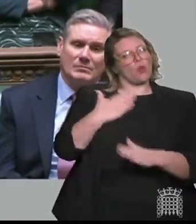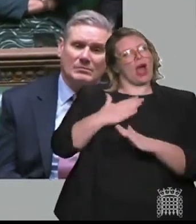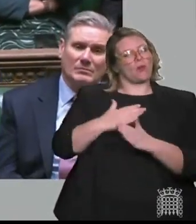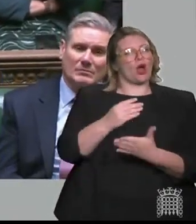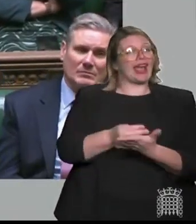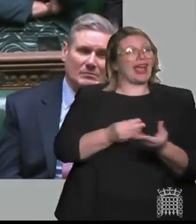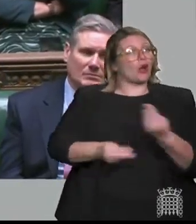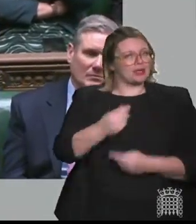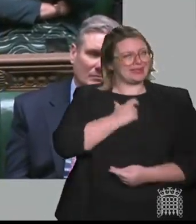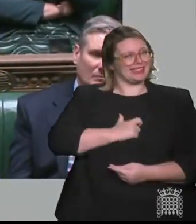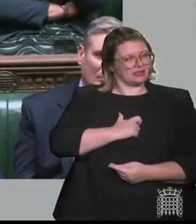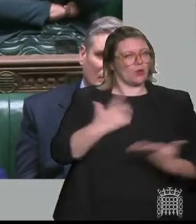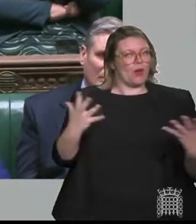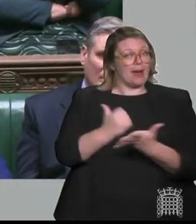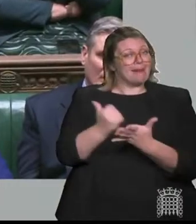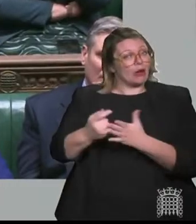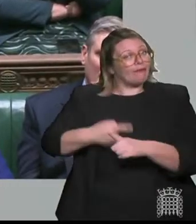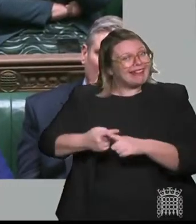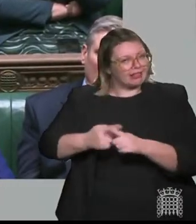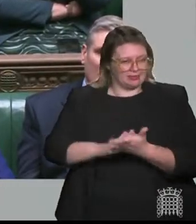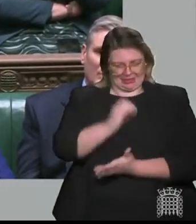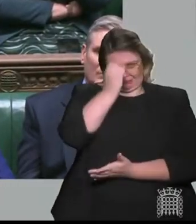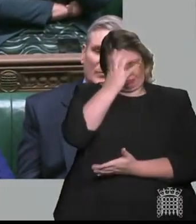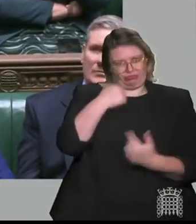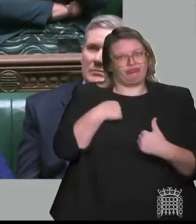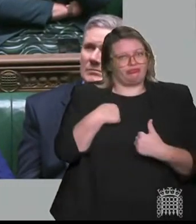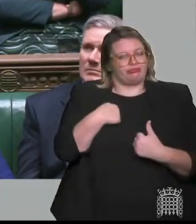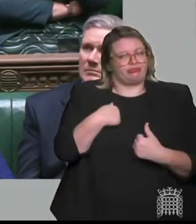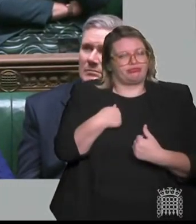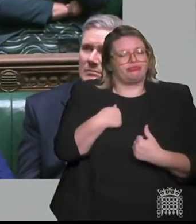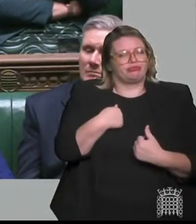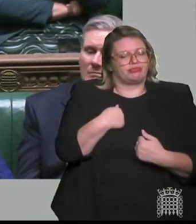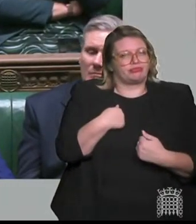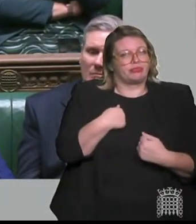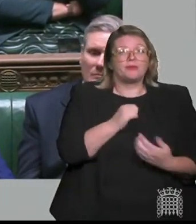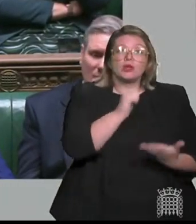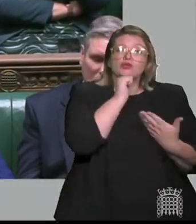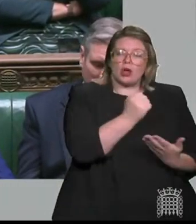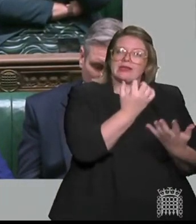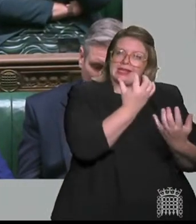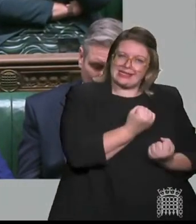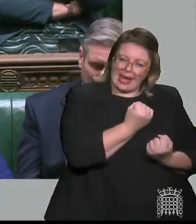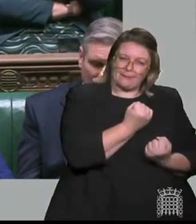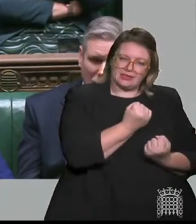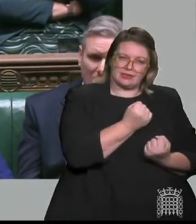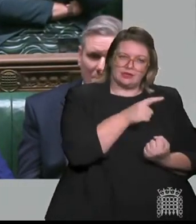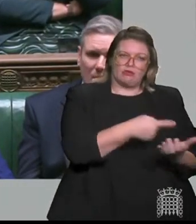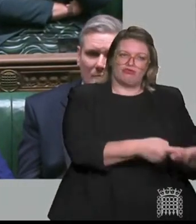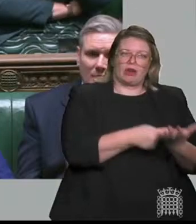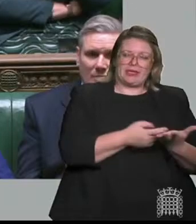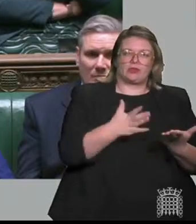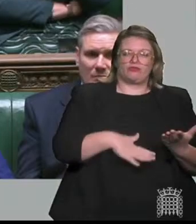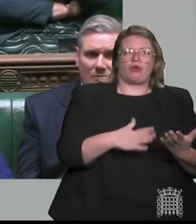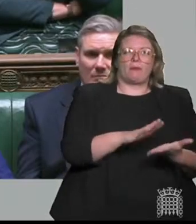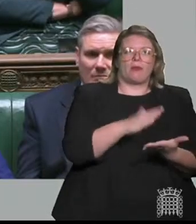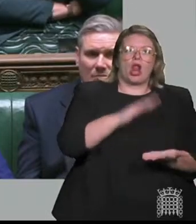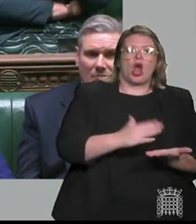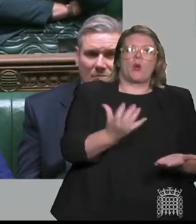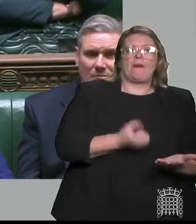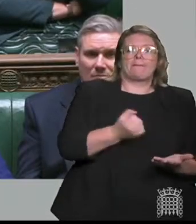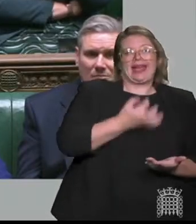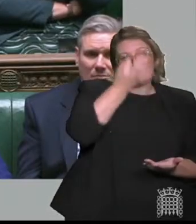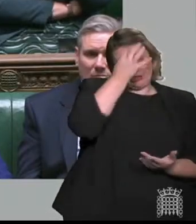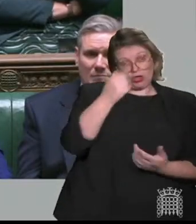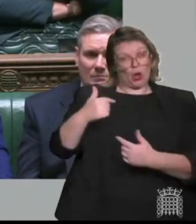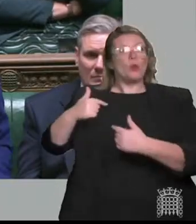of England. Now, it is of course welcome that the Chancellor has accepted this year's recommendations from the Low Pay Commission that we